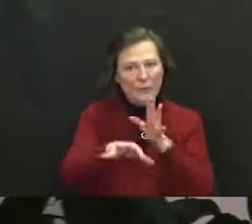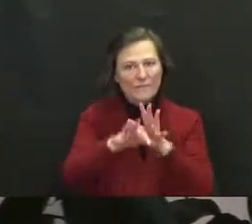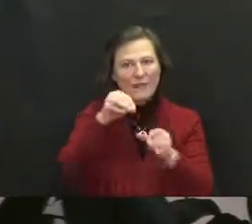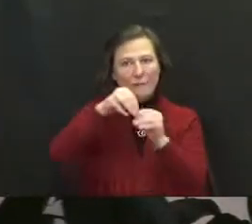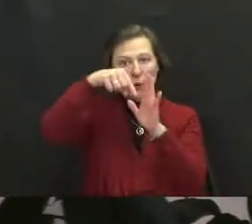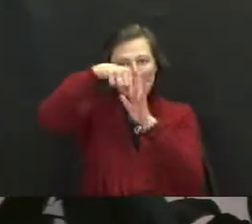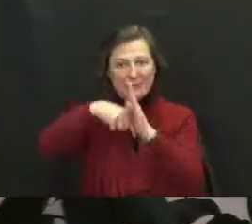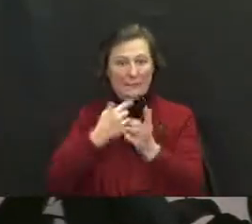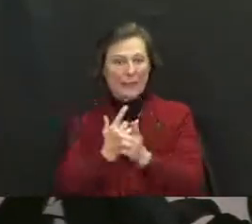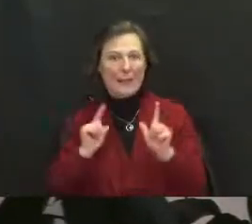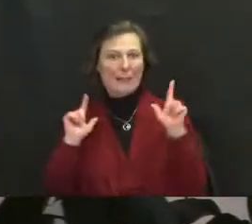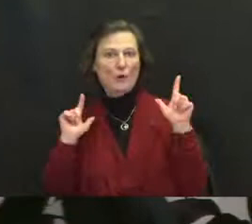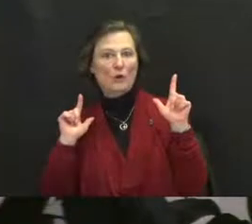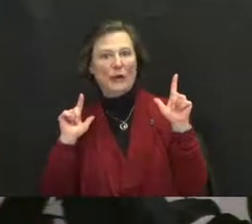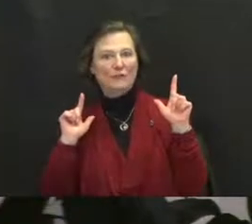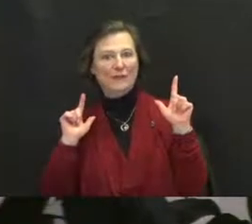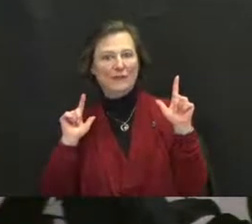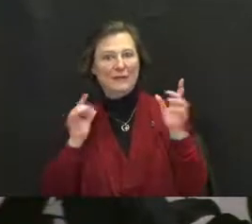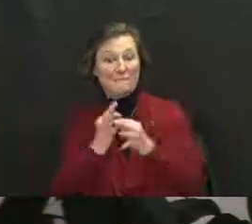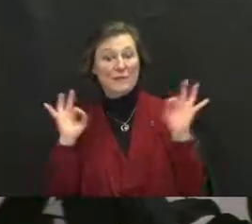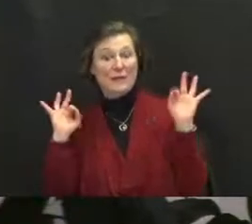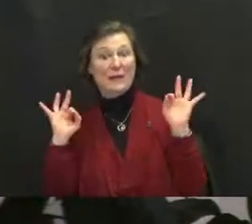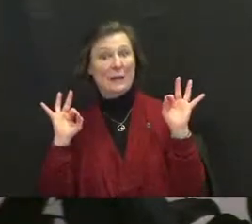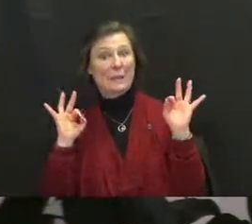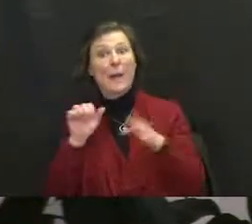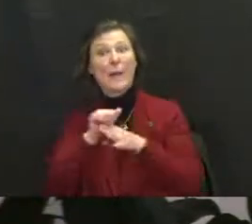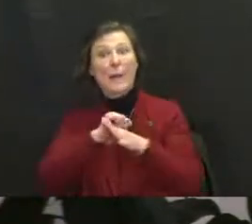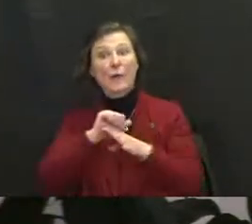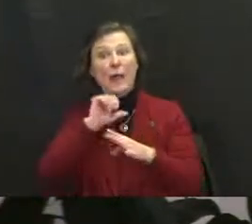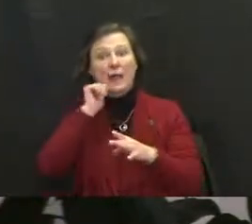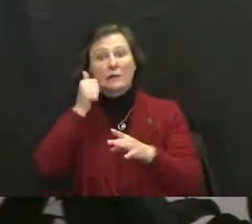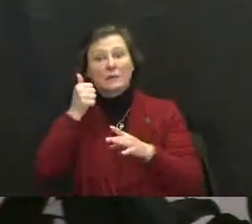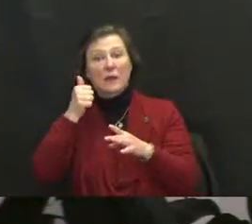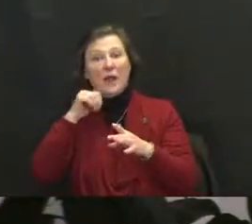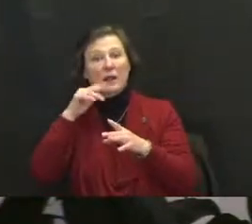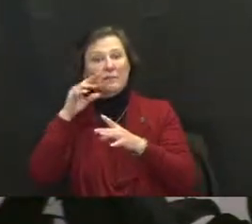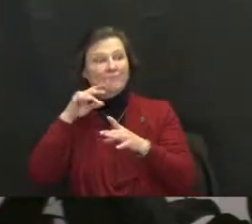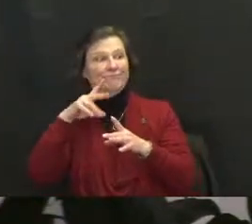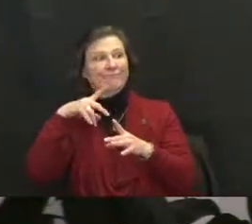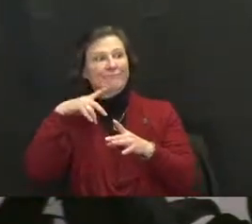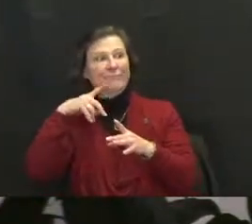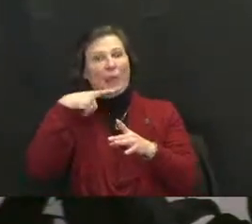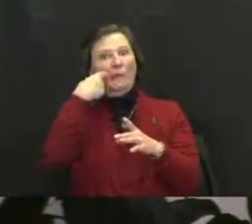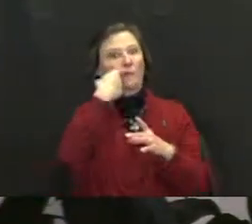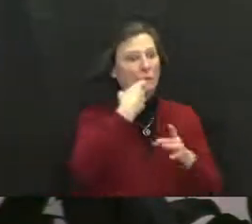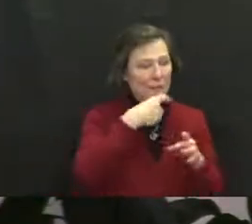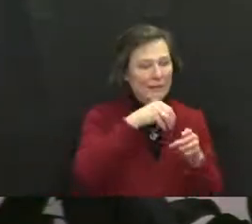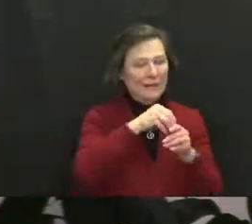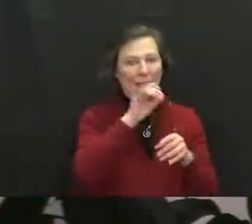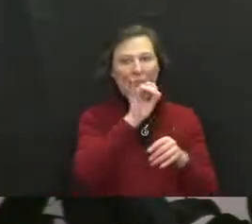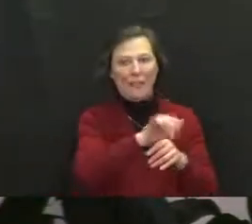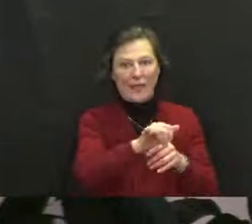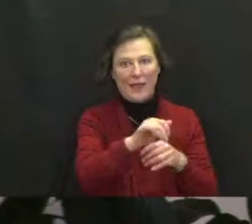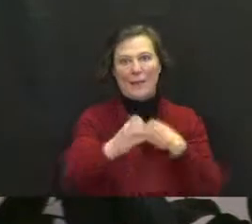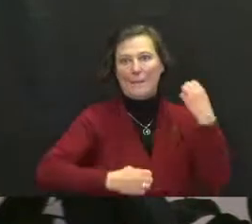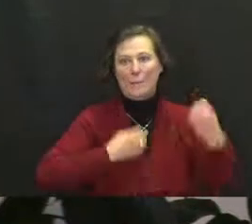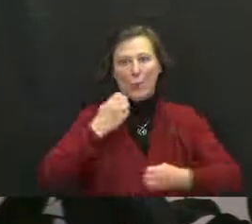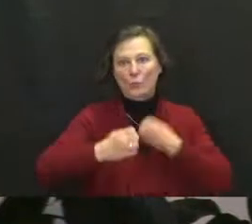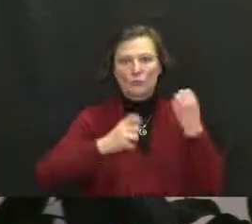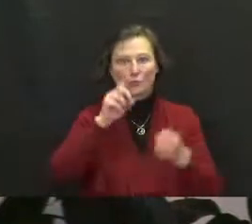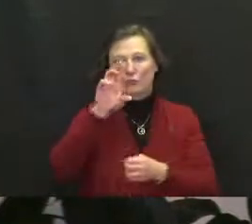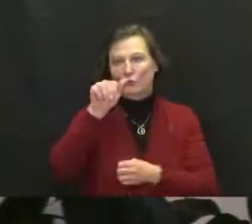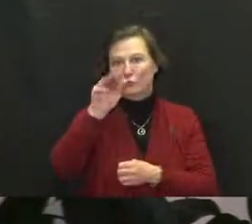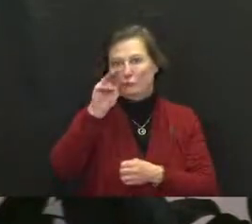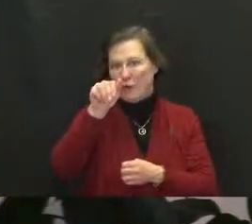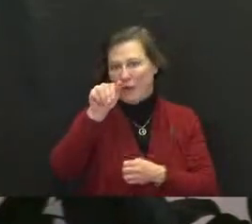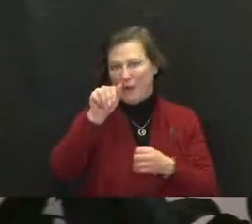liberation by practicing not getting sucked up in mad emotional dramas that cause damage.